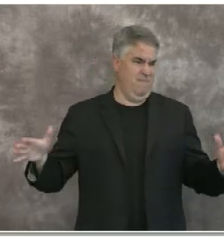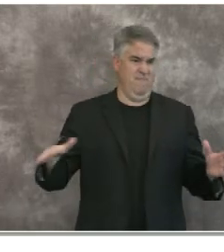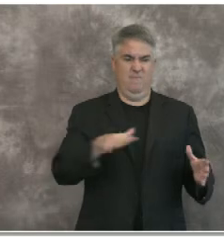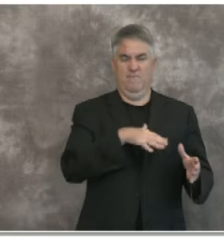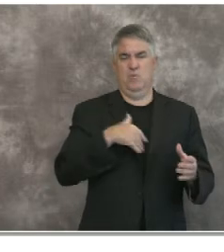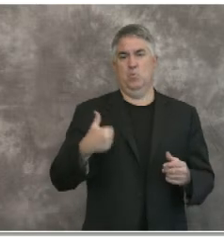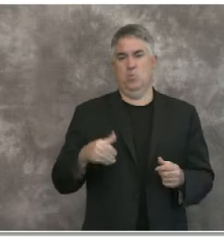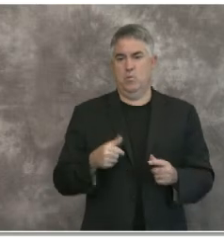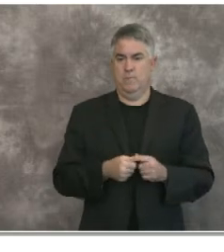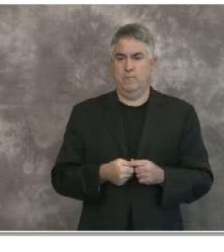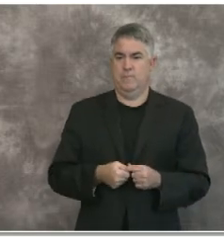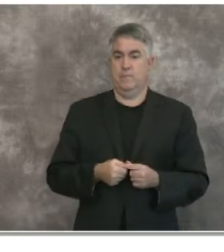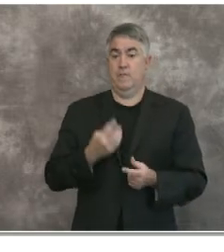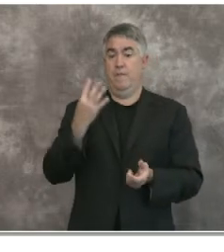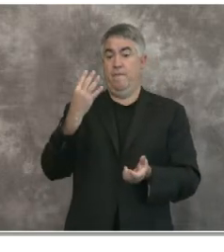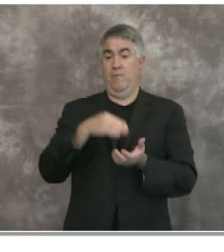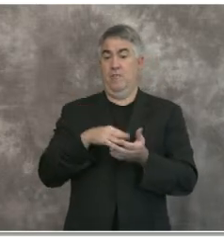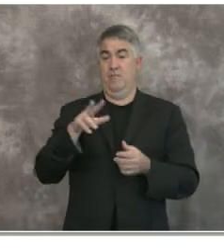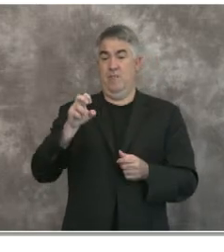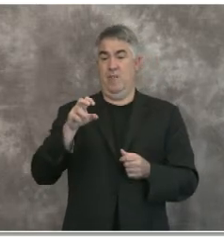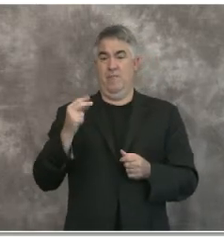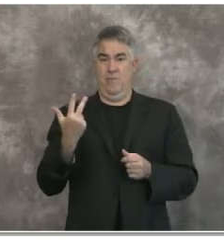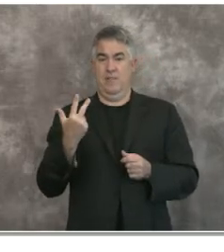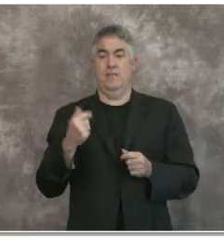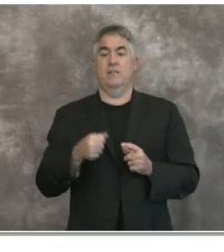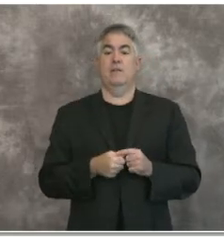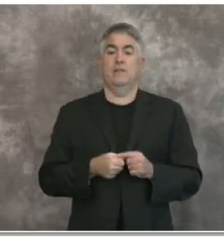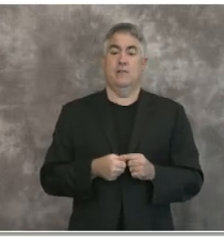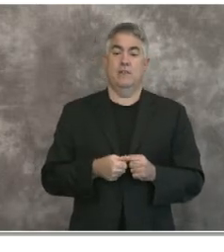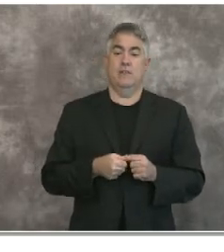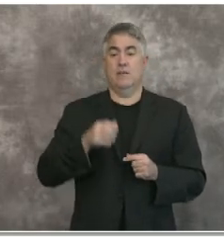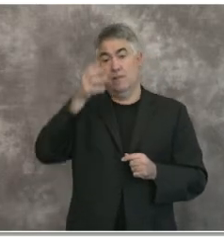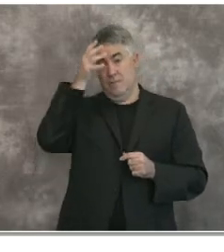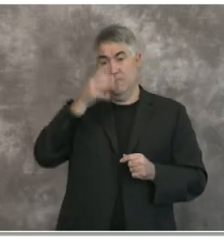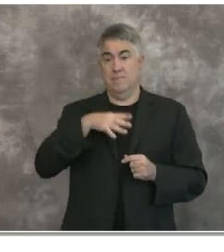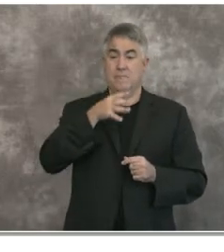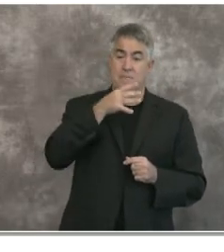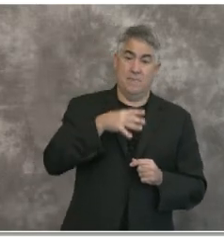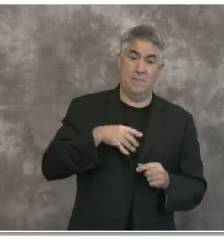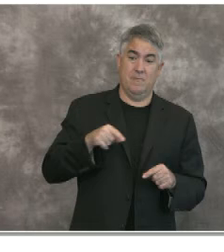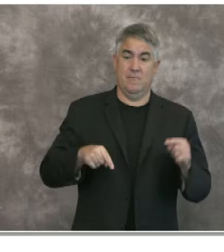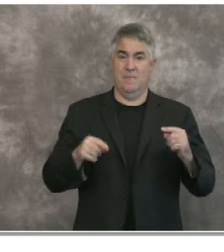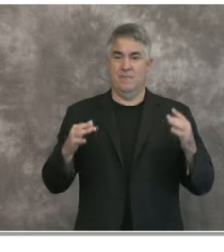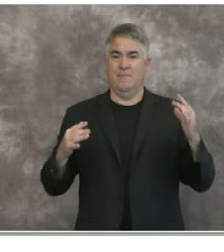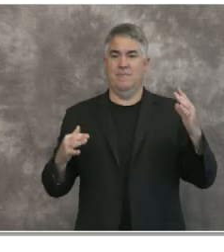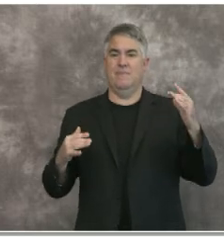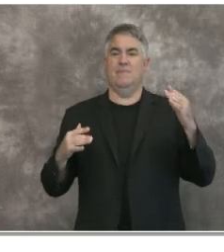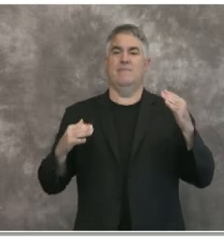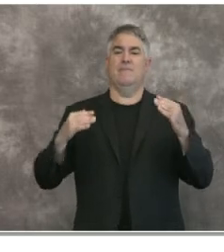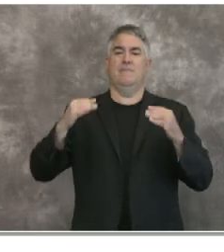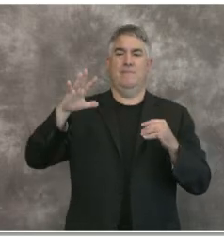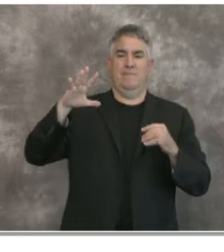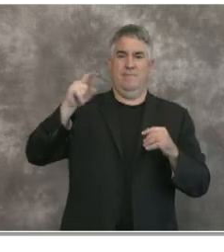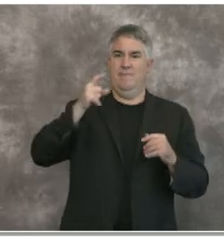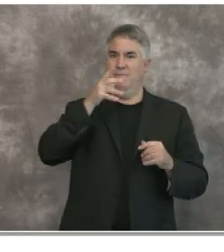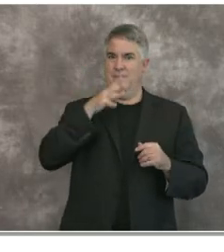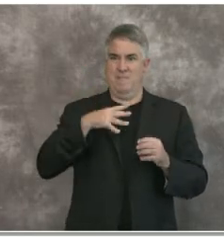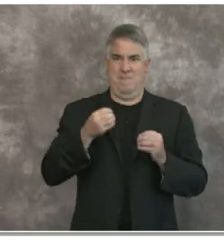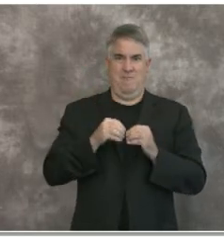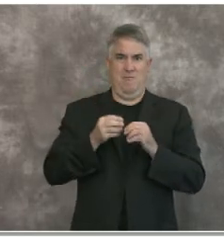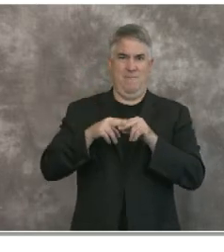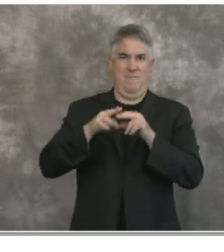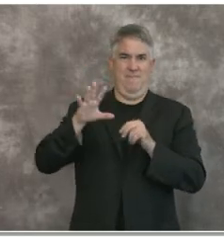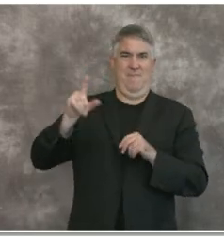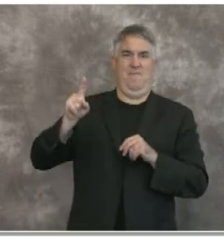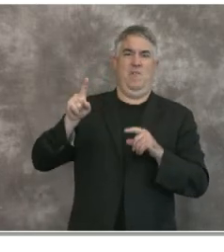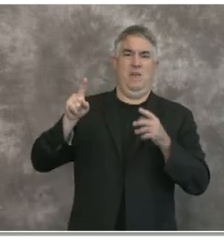4,303. The gender, now females are edging out males, now at 51%, and